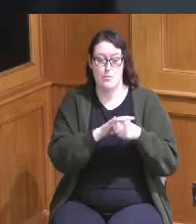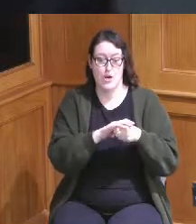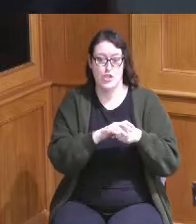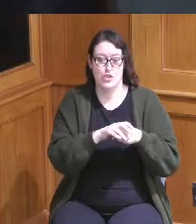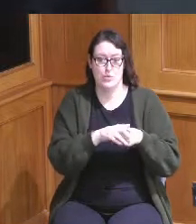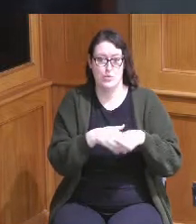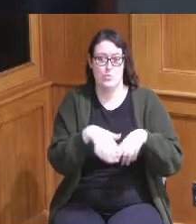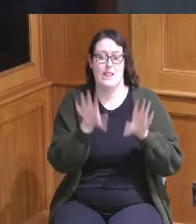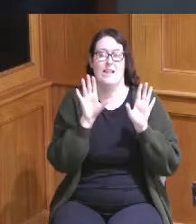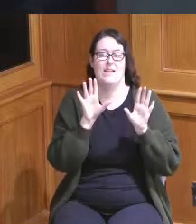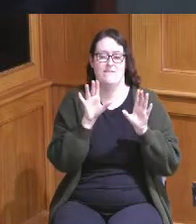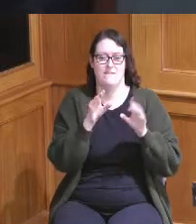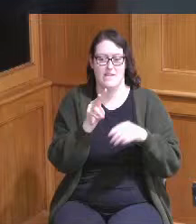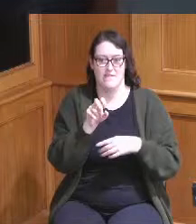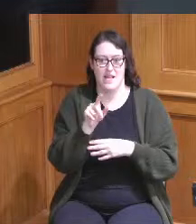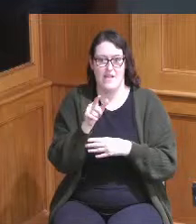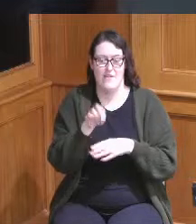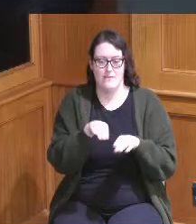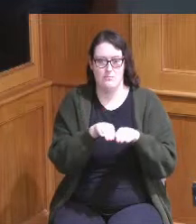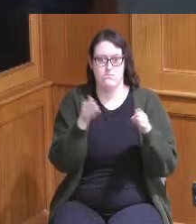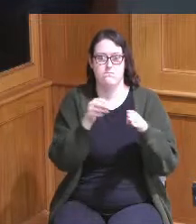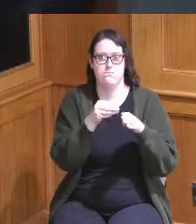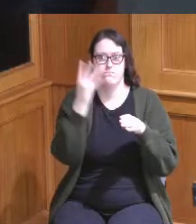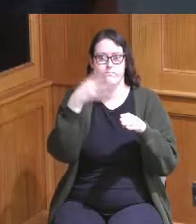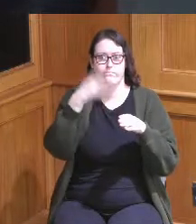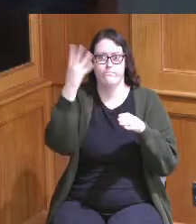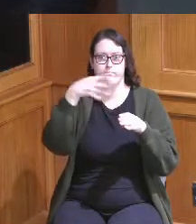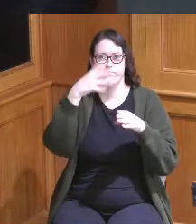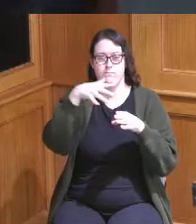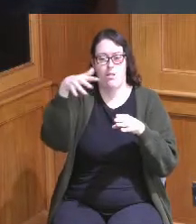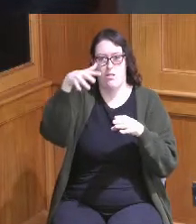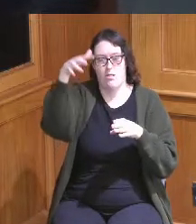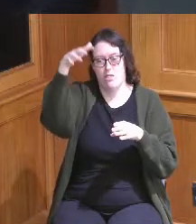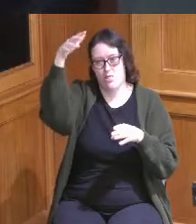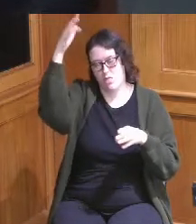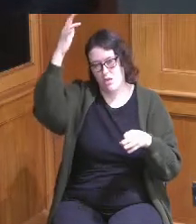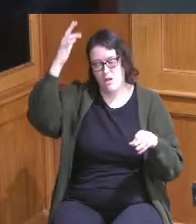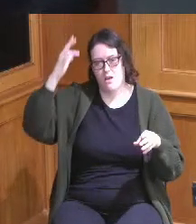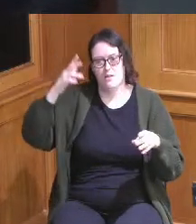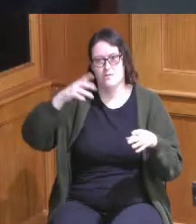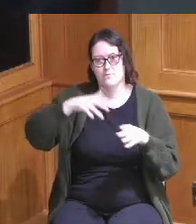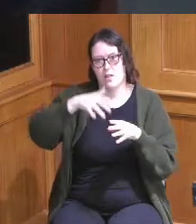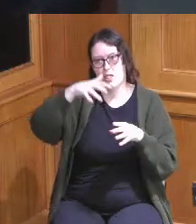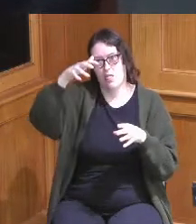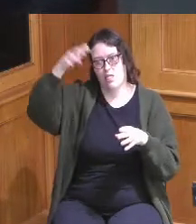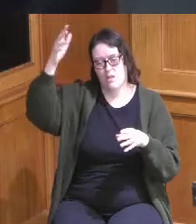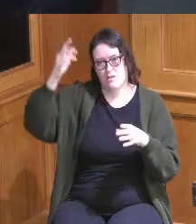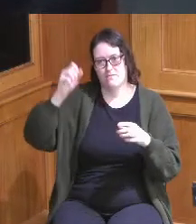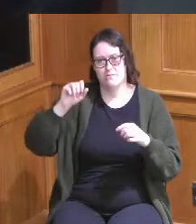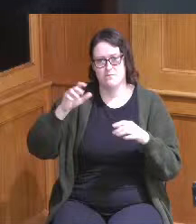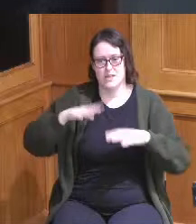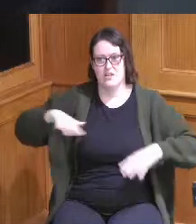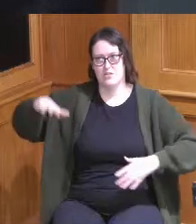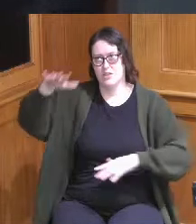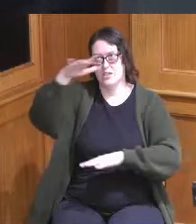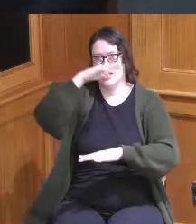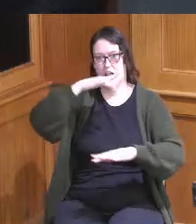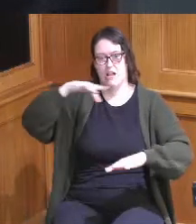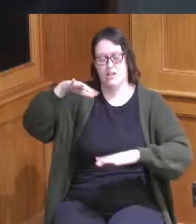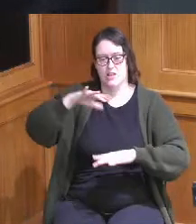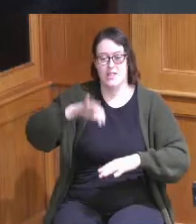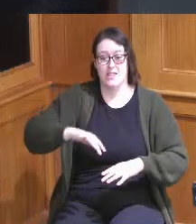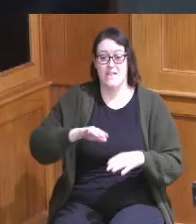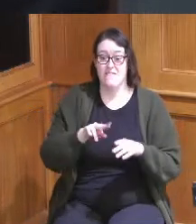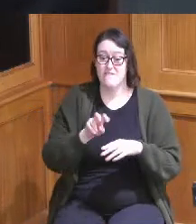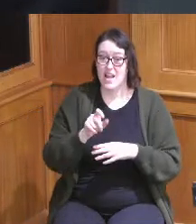opened, and this gas, if you will, was releasing into the atmosphere. And so that pressure release valve